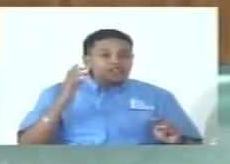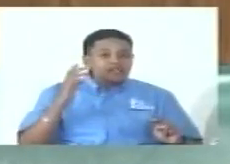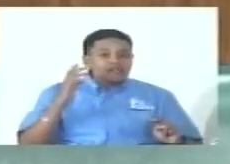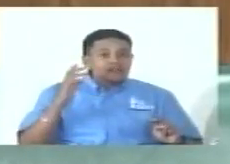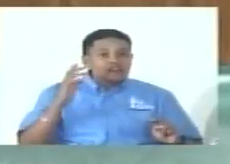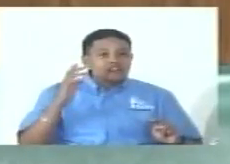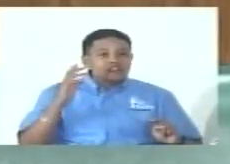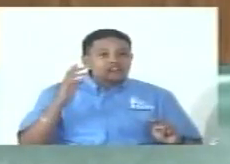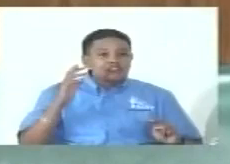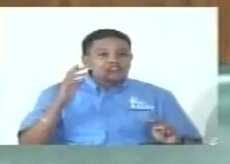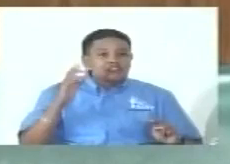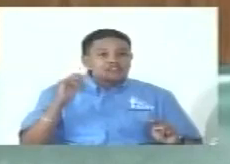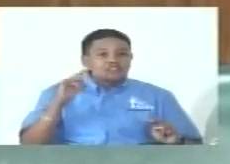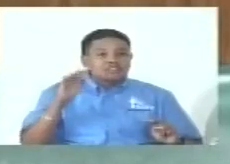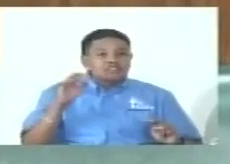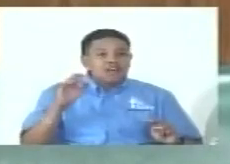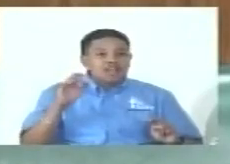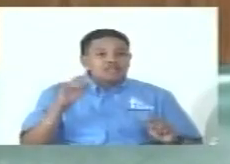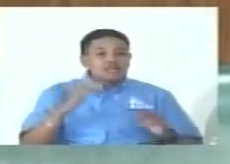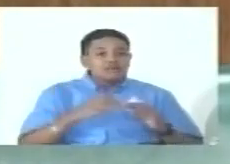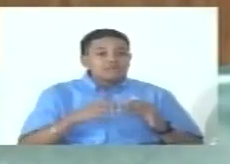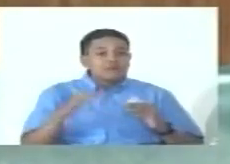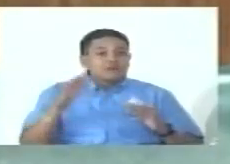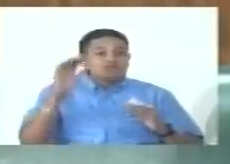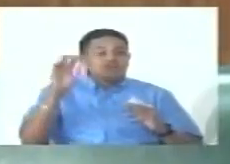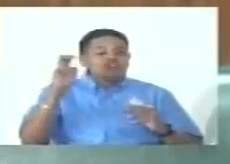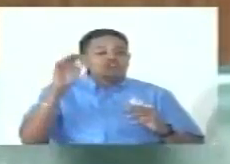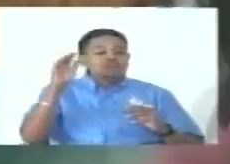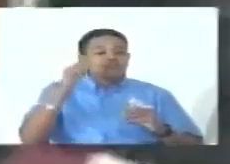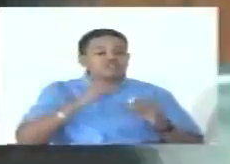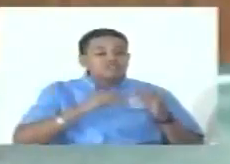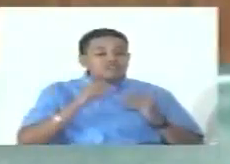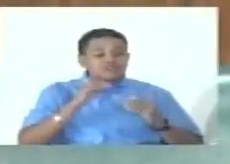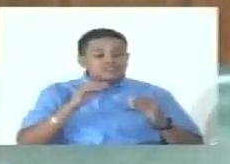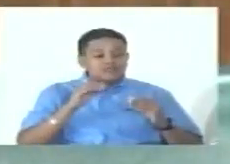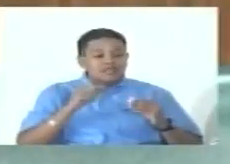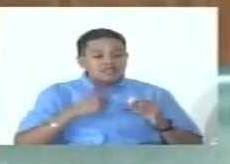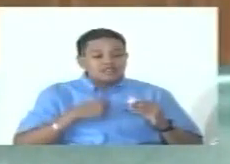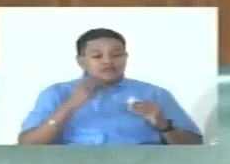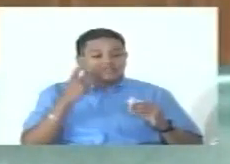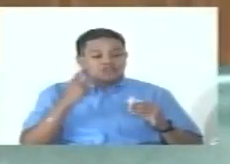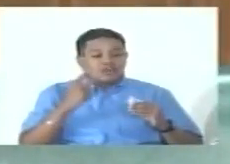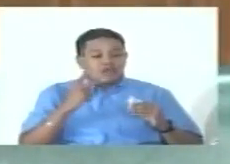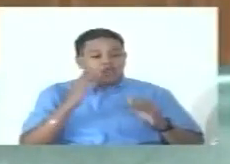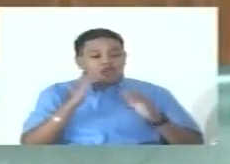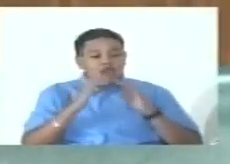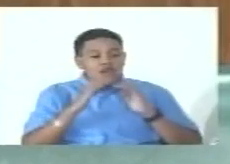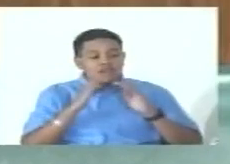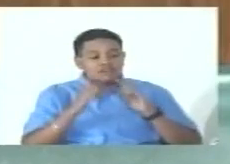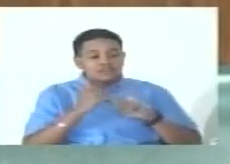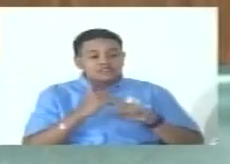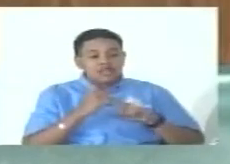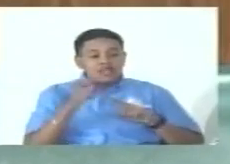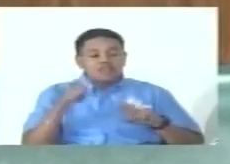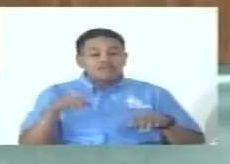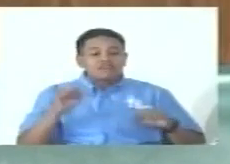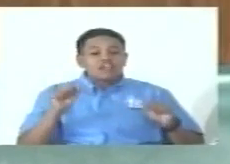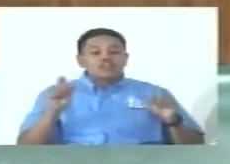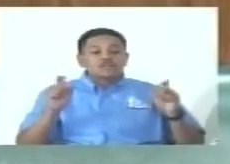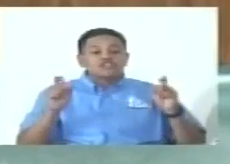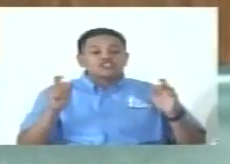beyond the Foreign Affairs Ministry of State. And I saw a conversation where he was taking on the